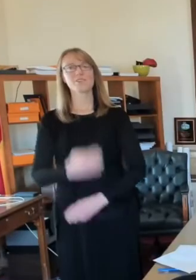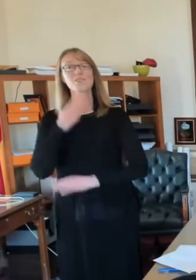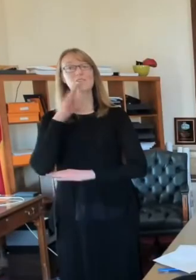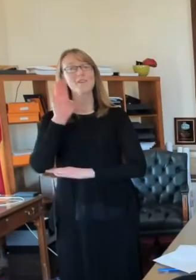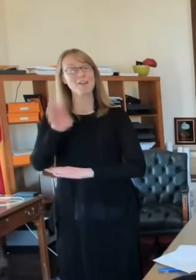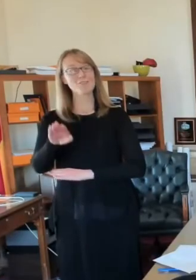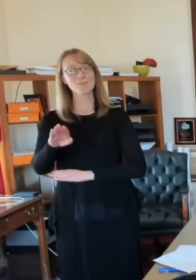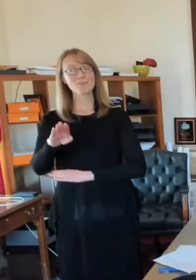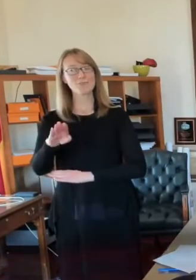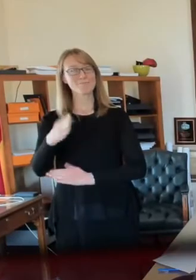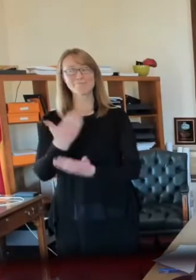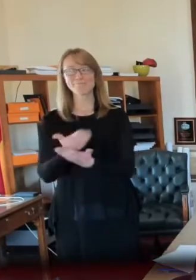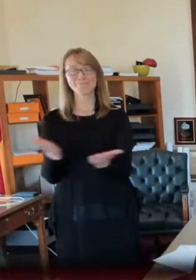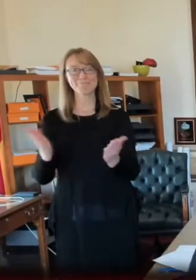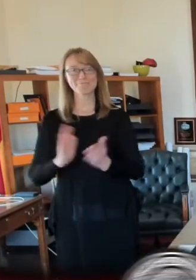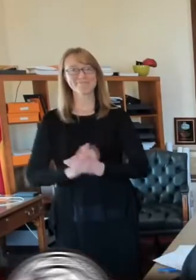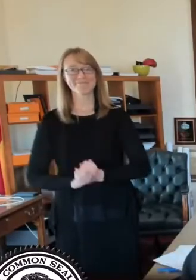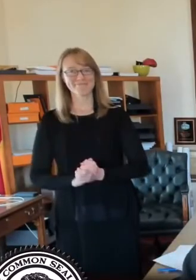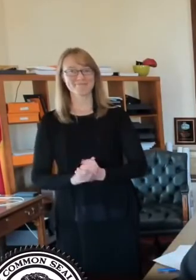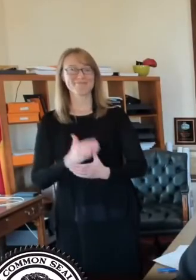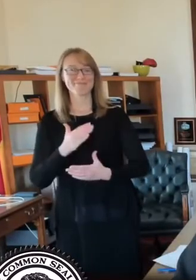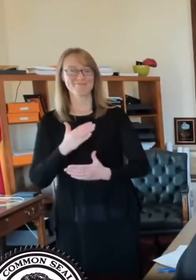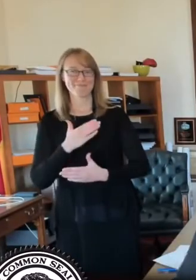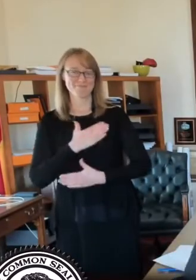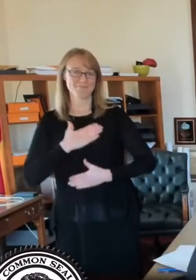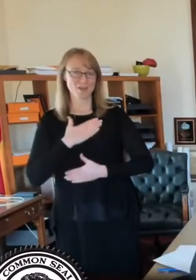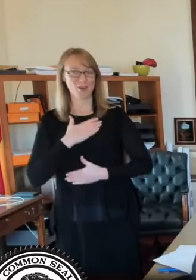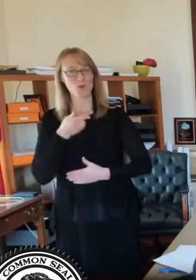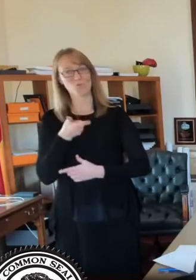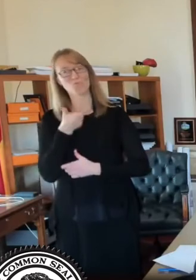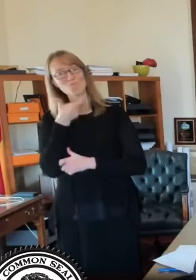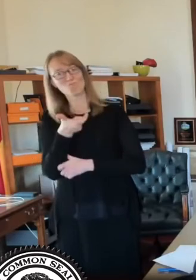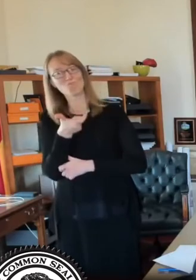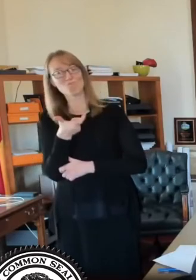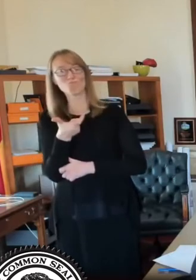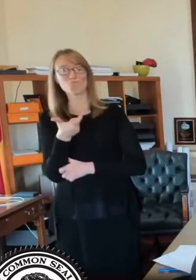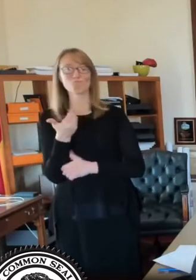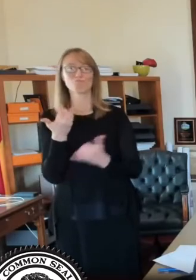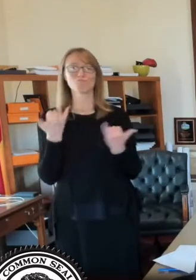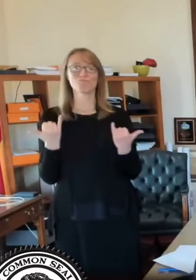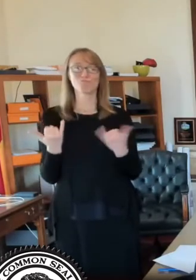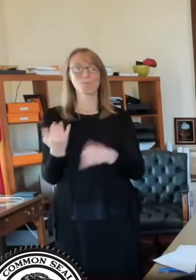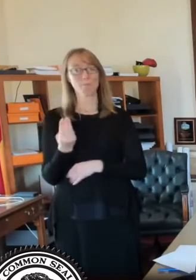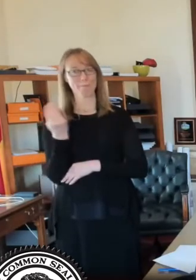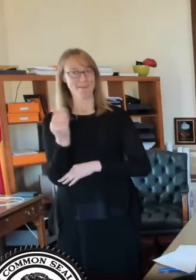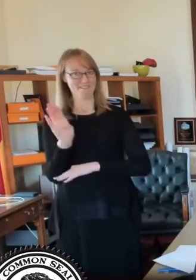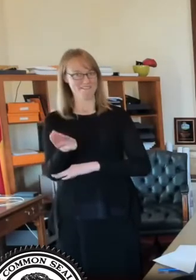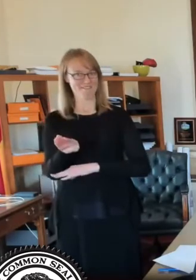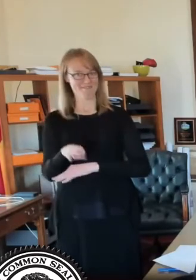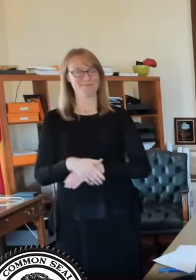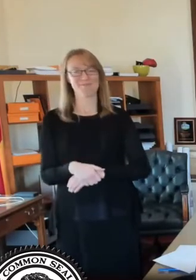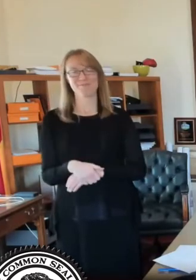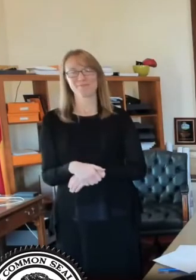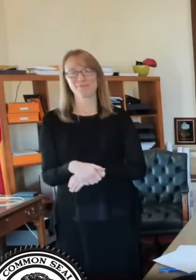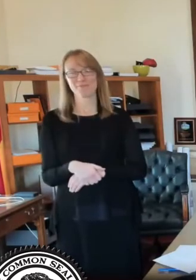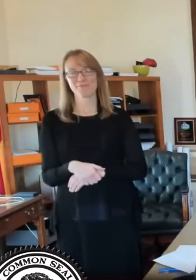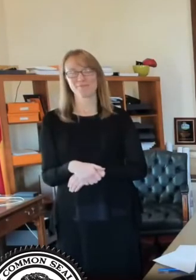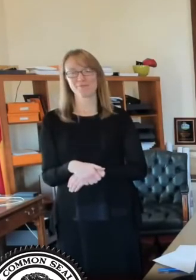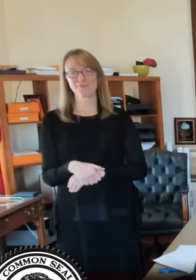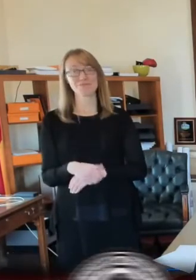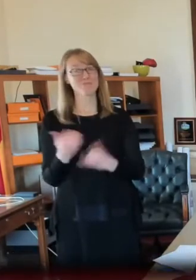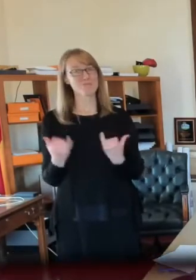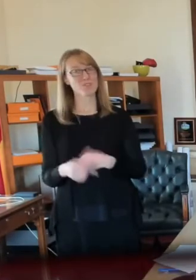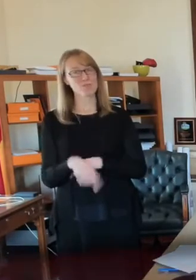Good afternoon, everyone. Glad that you're with us here on a Monday afternoon. We're going to talk